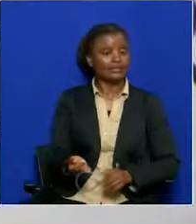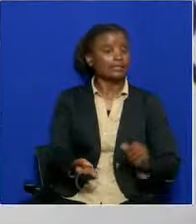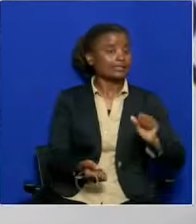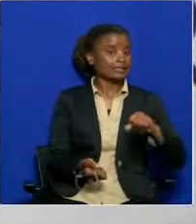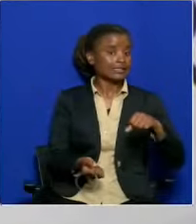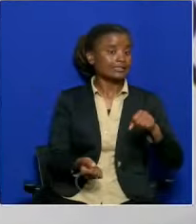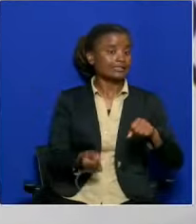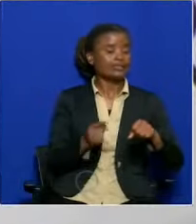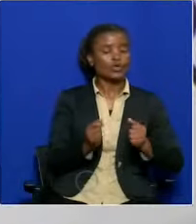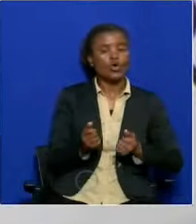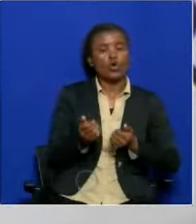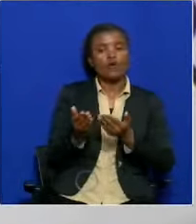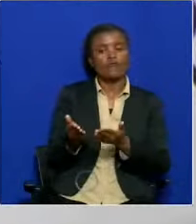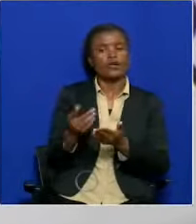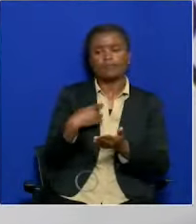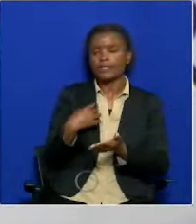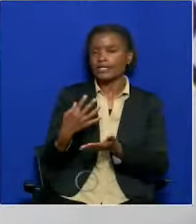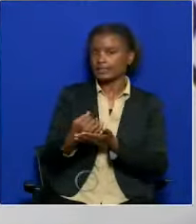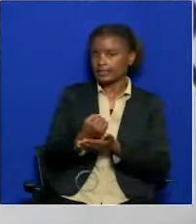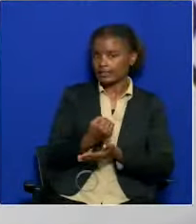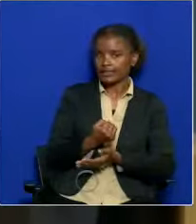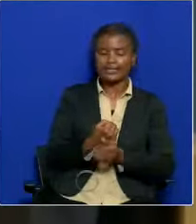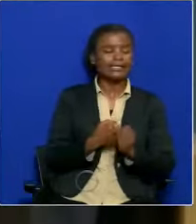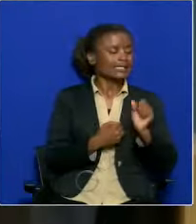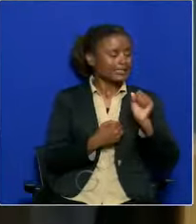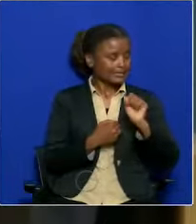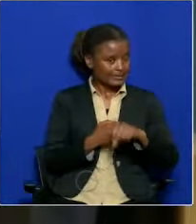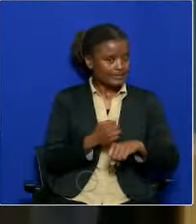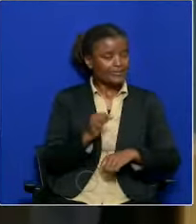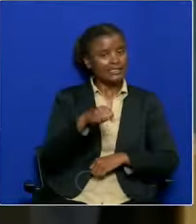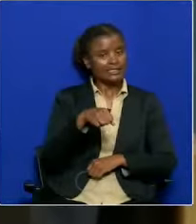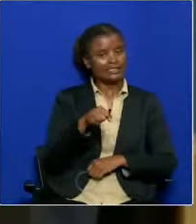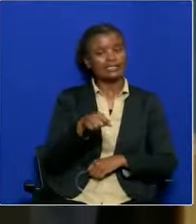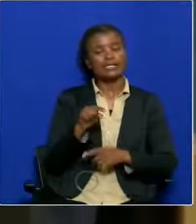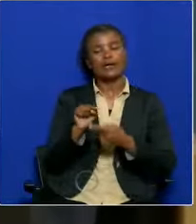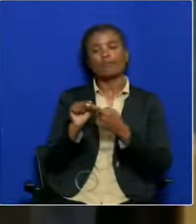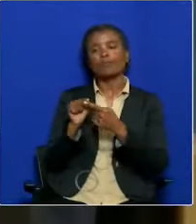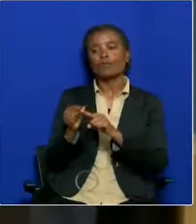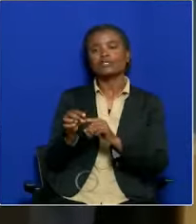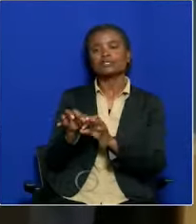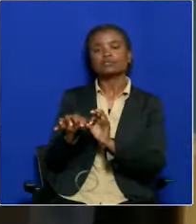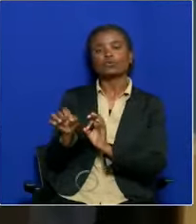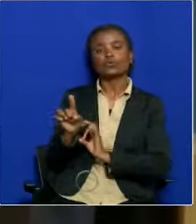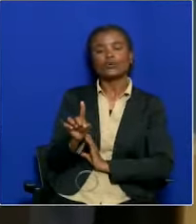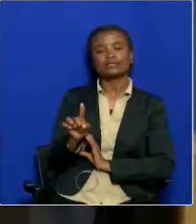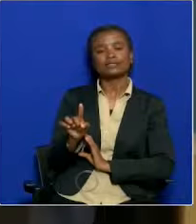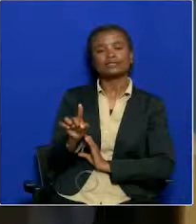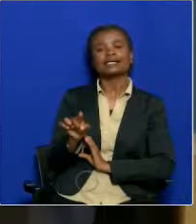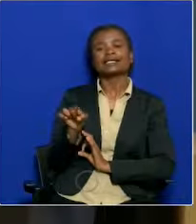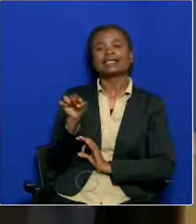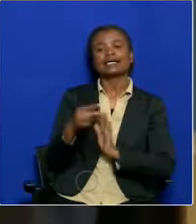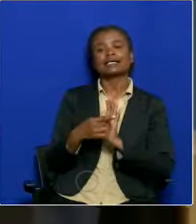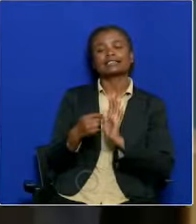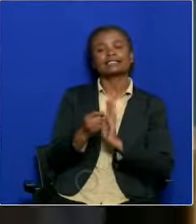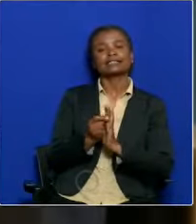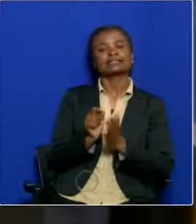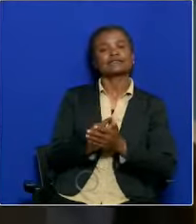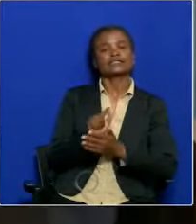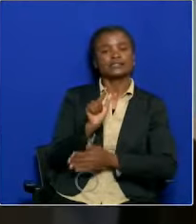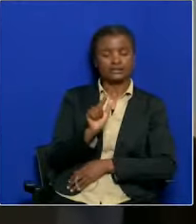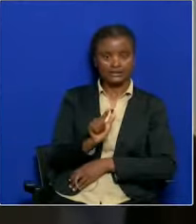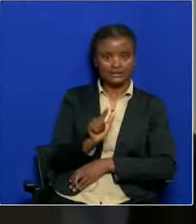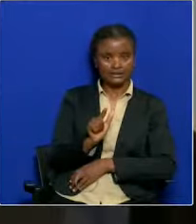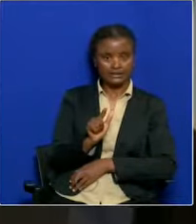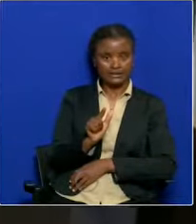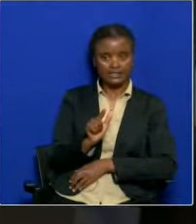take. Yes. Yes. I My took it simple on- point yes. is this, General. On the 18th or on the 17th, when you take a